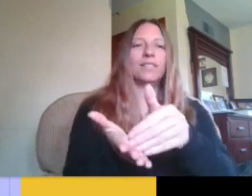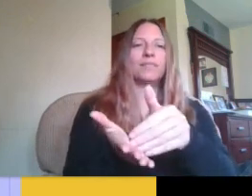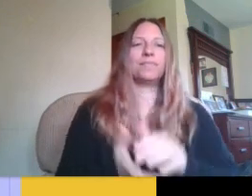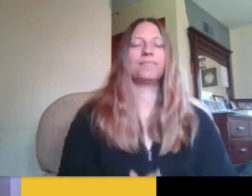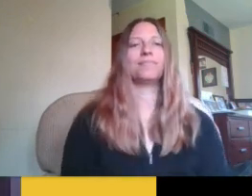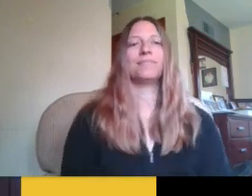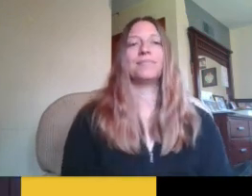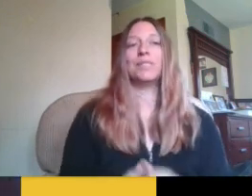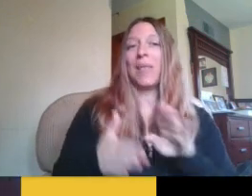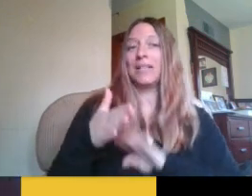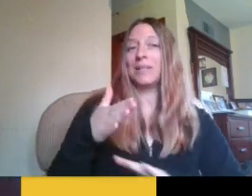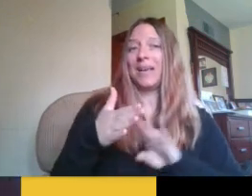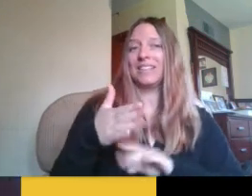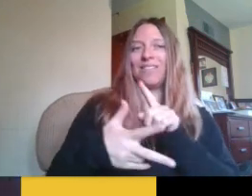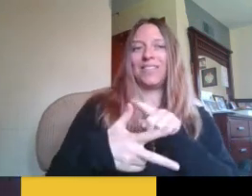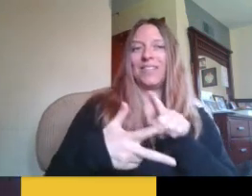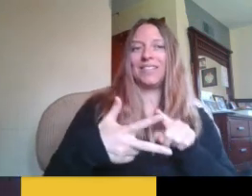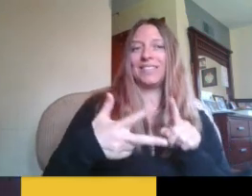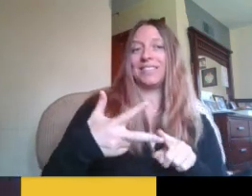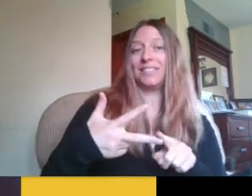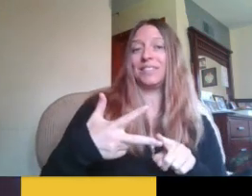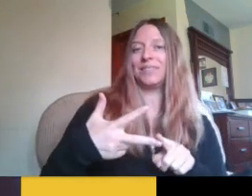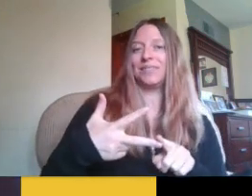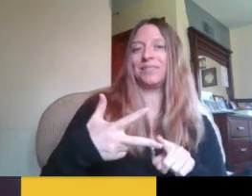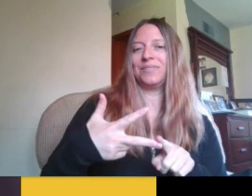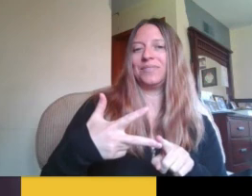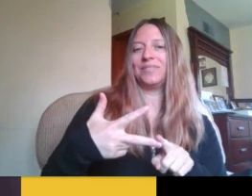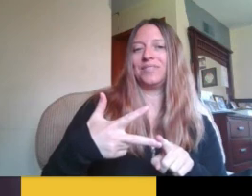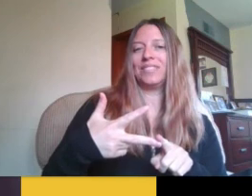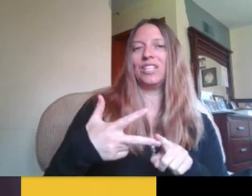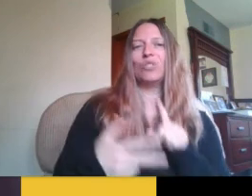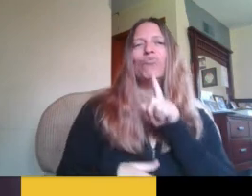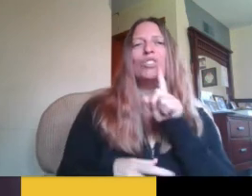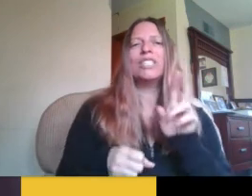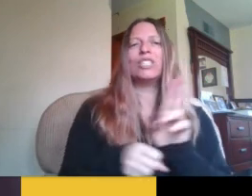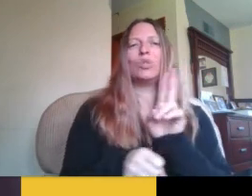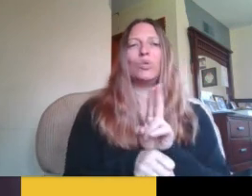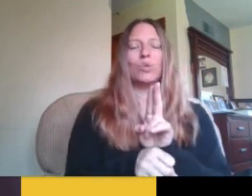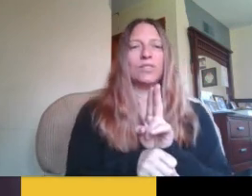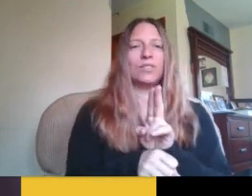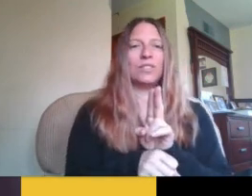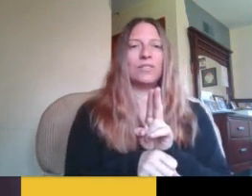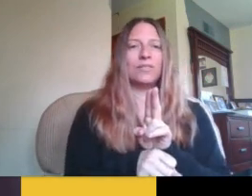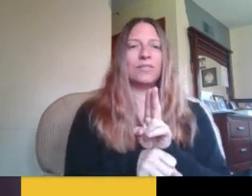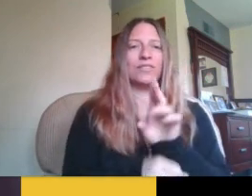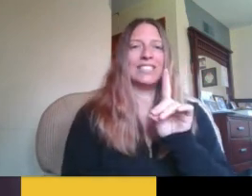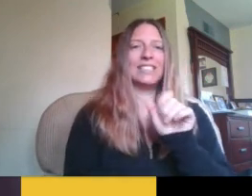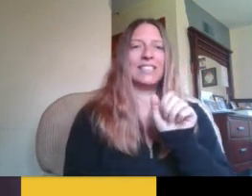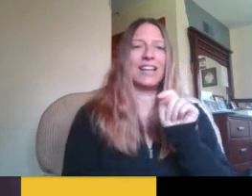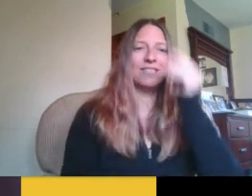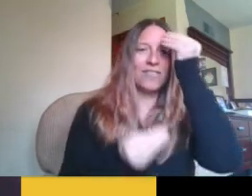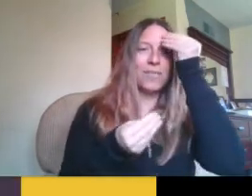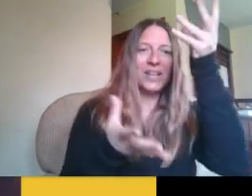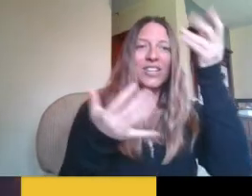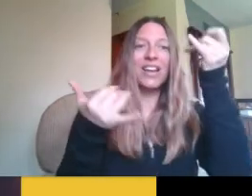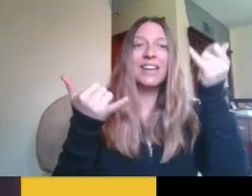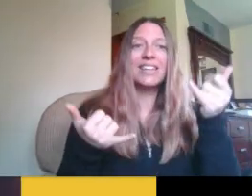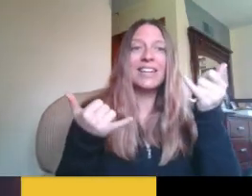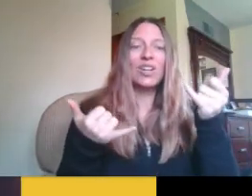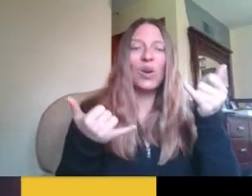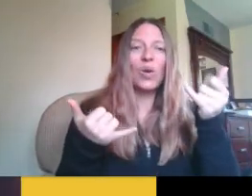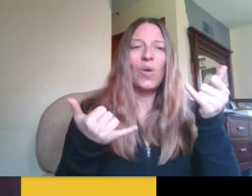that's the basics of mean, median, and mode. There are 3 really useful properties of data sets, and now you know how to find them.